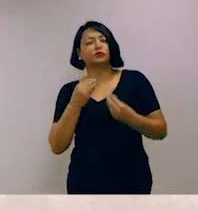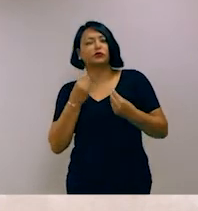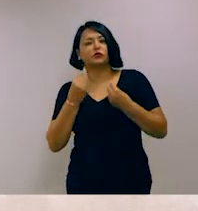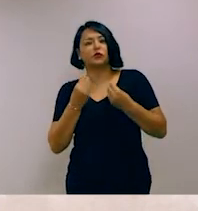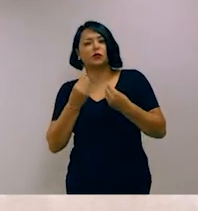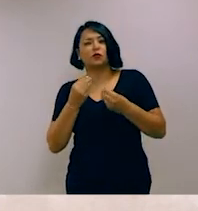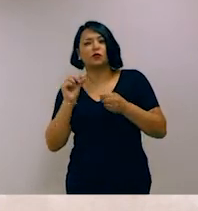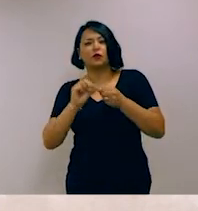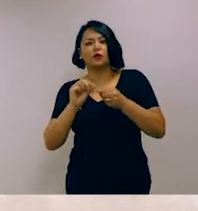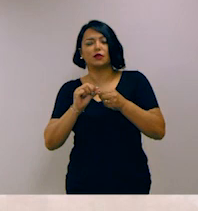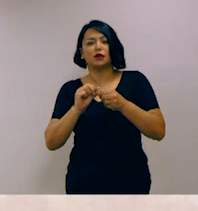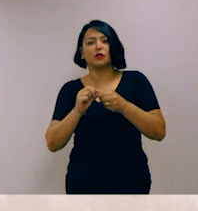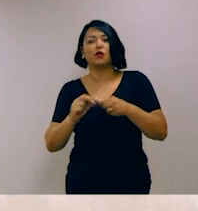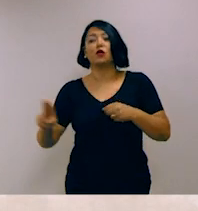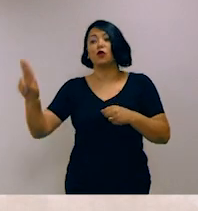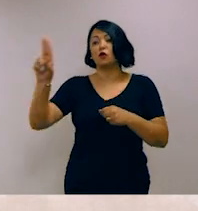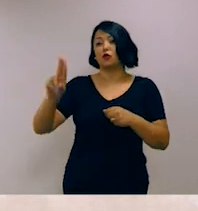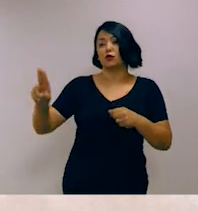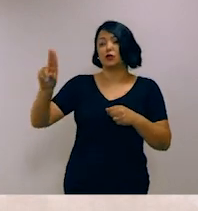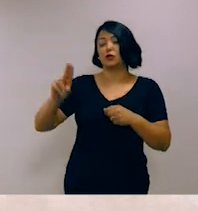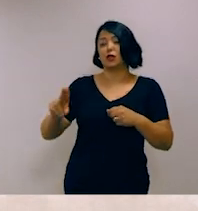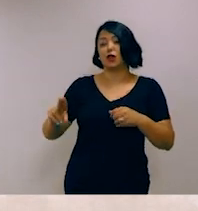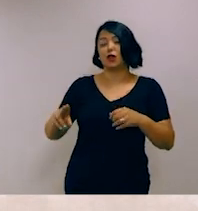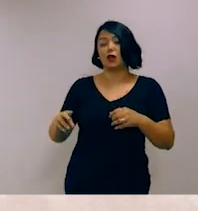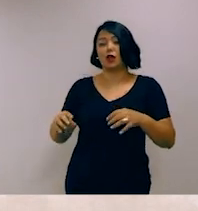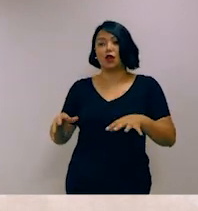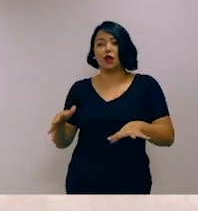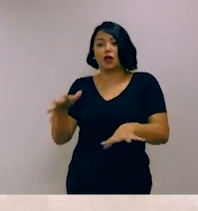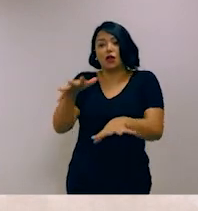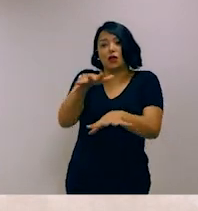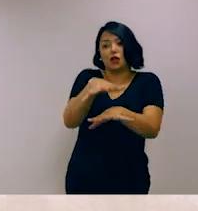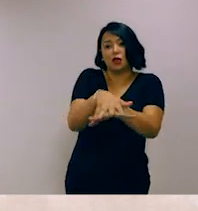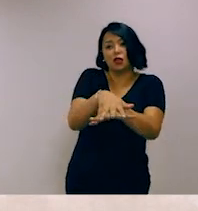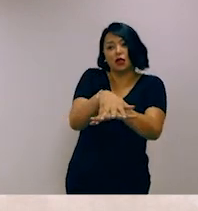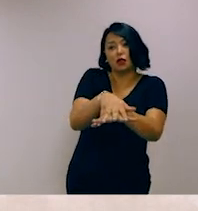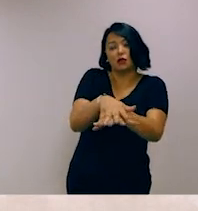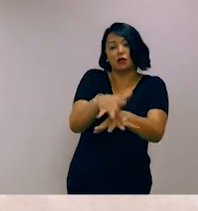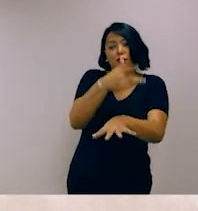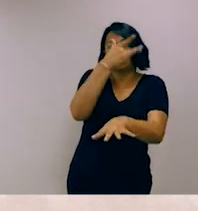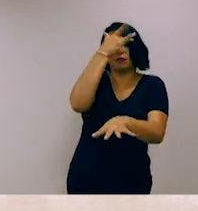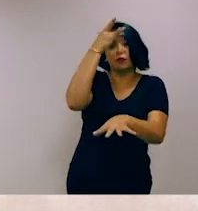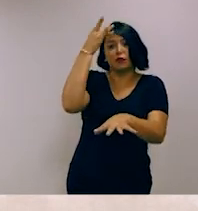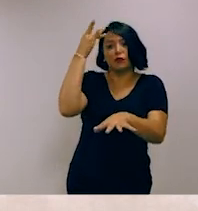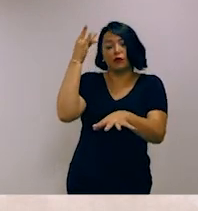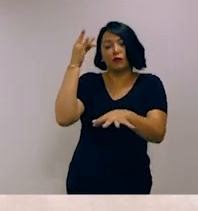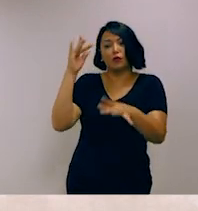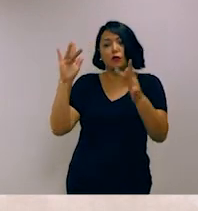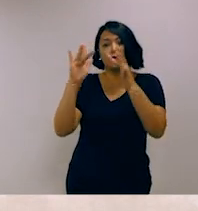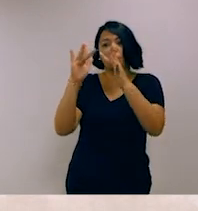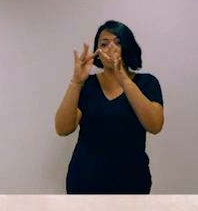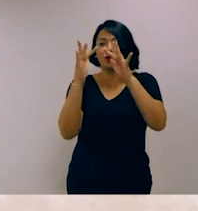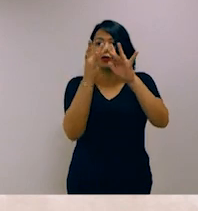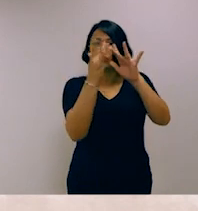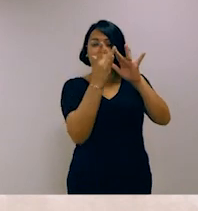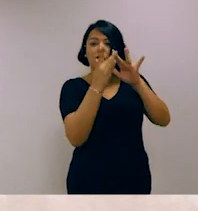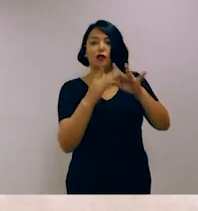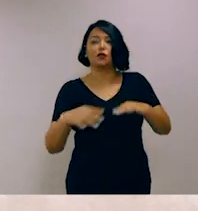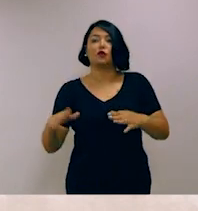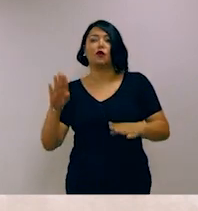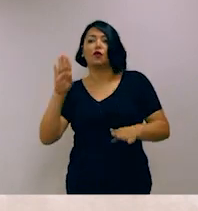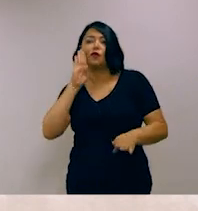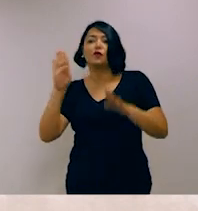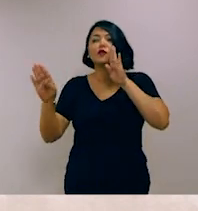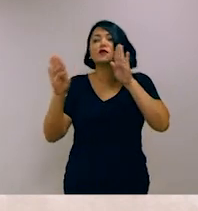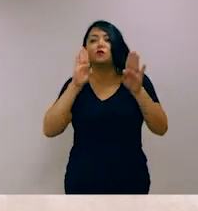And the approach that we decided to use was the interaction between the people via social media